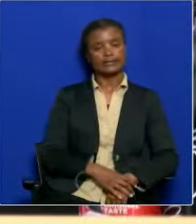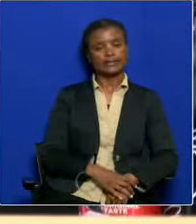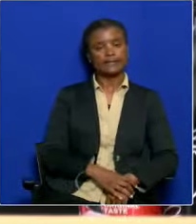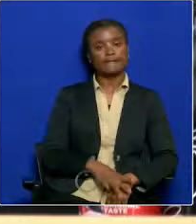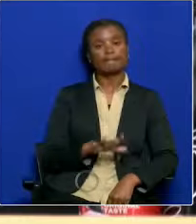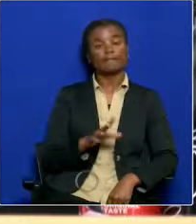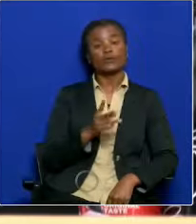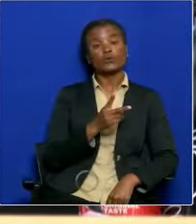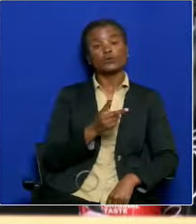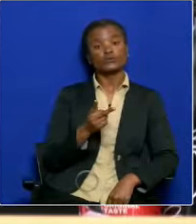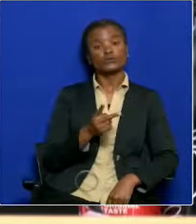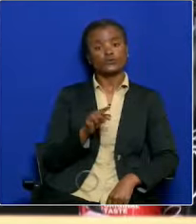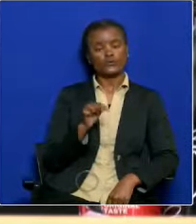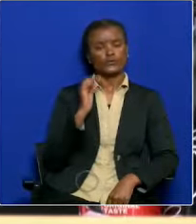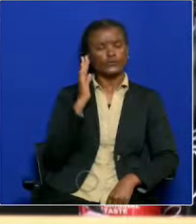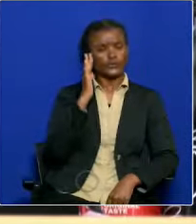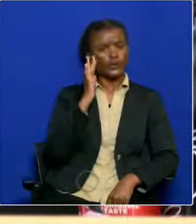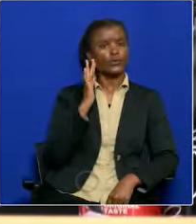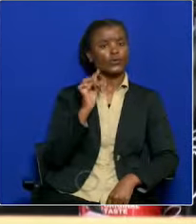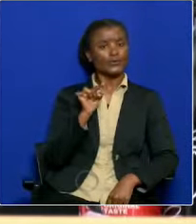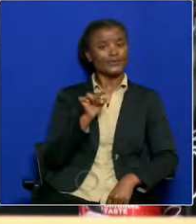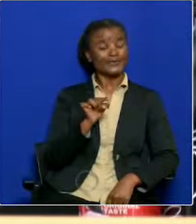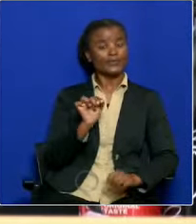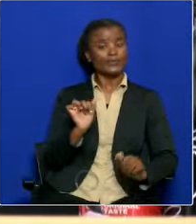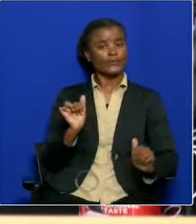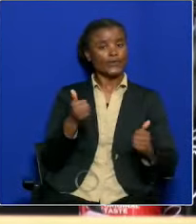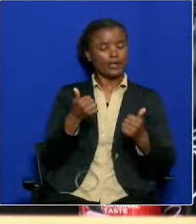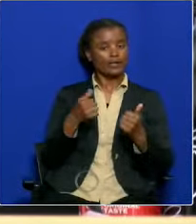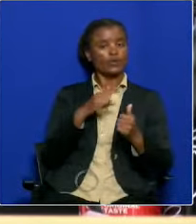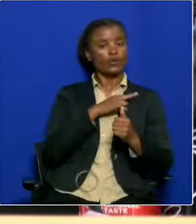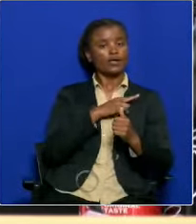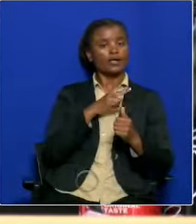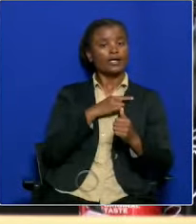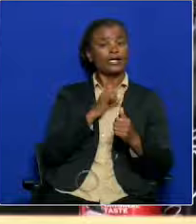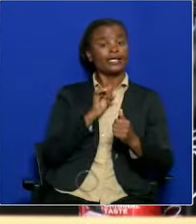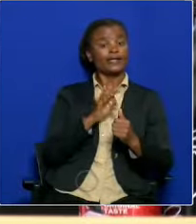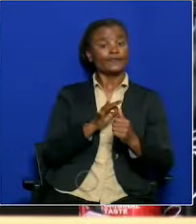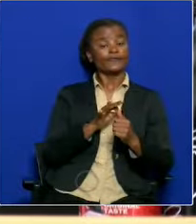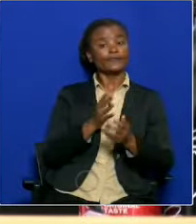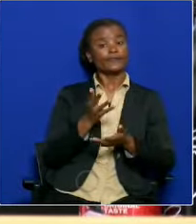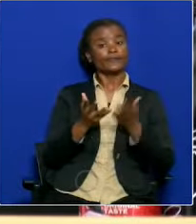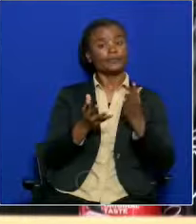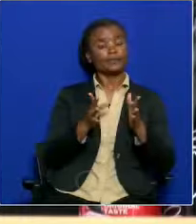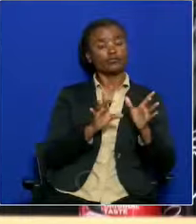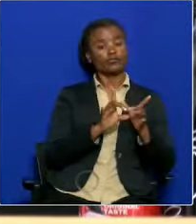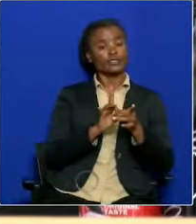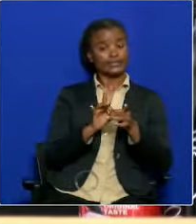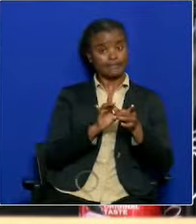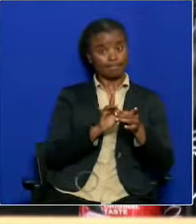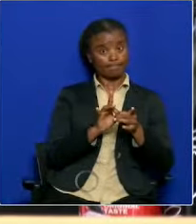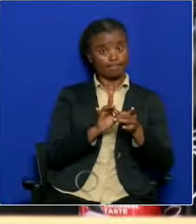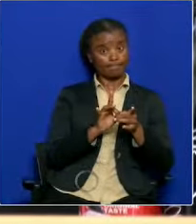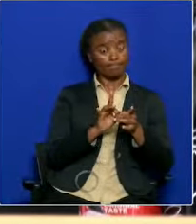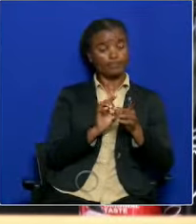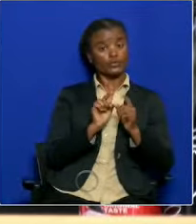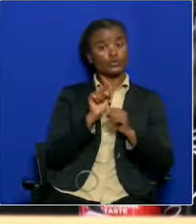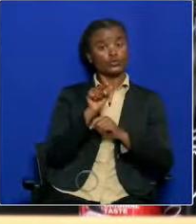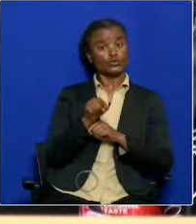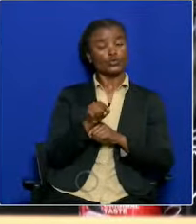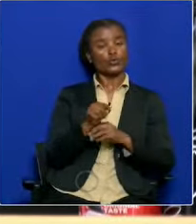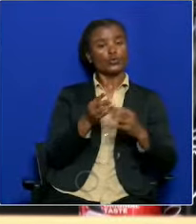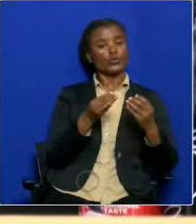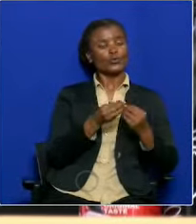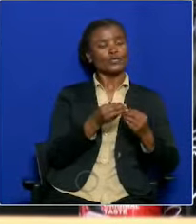know that is precisely because where there's a relationship between you and a contractor, even if it's